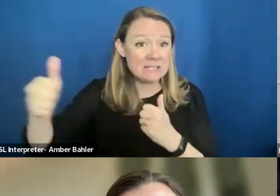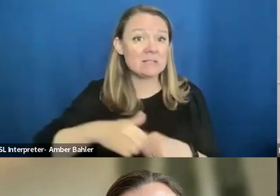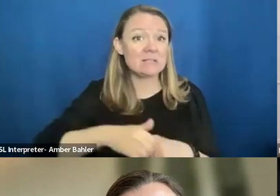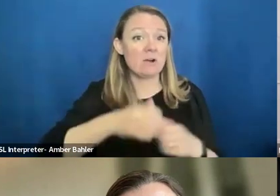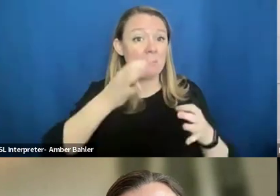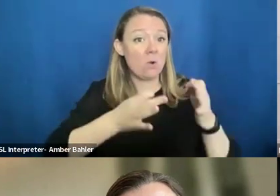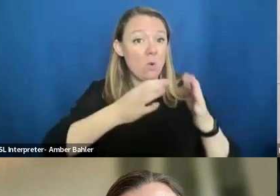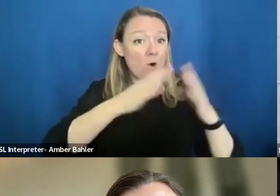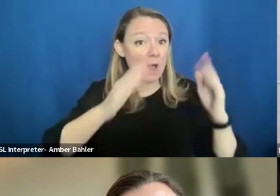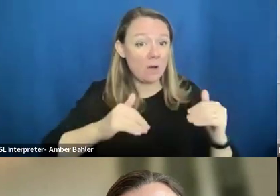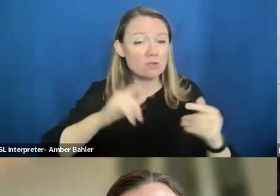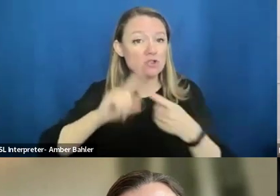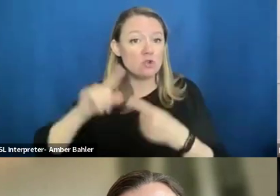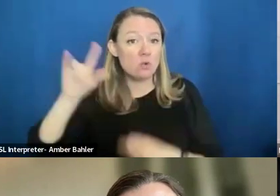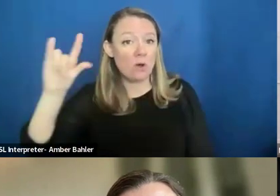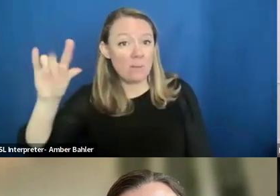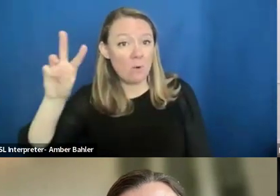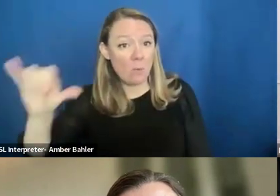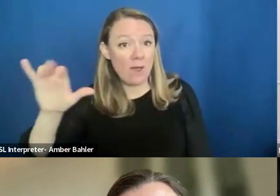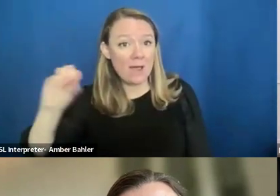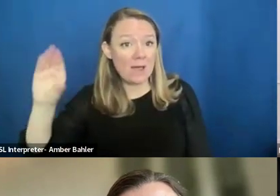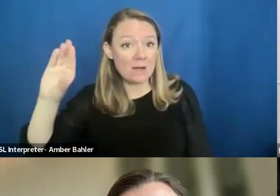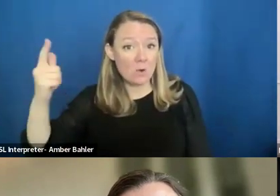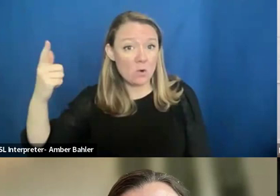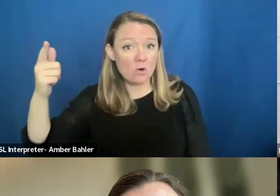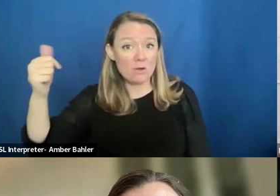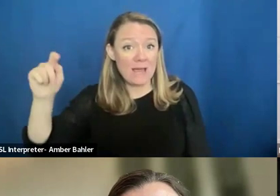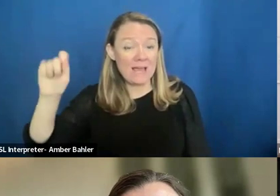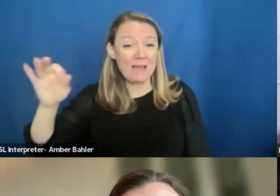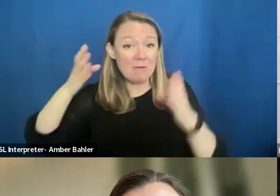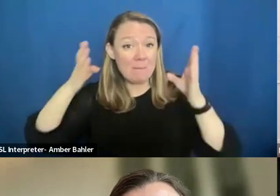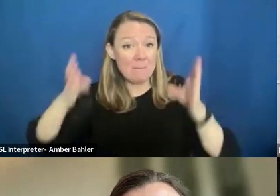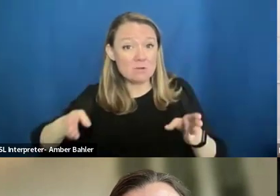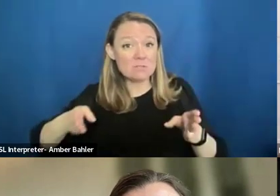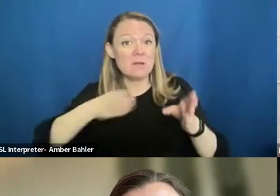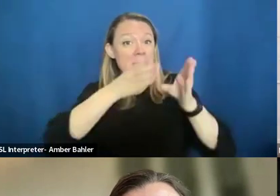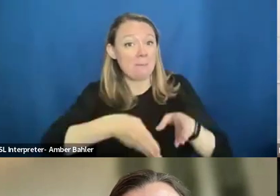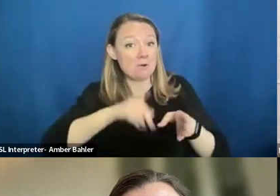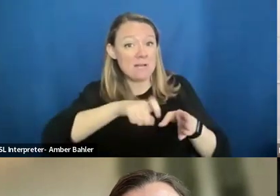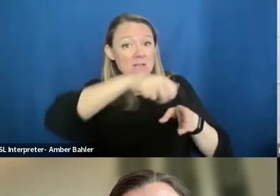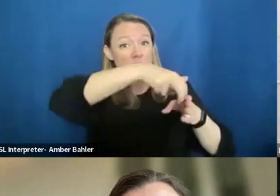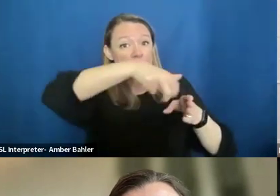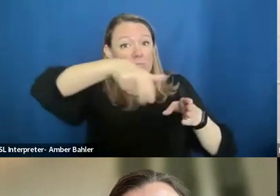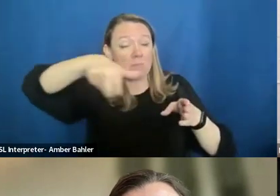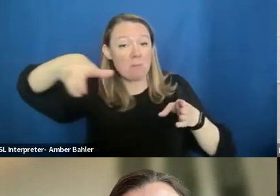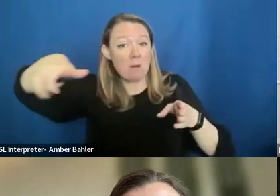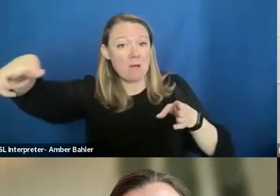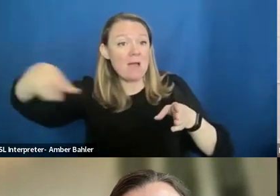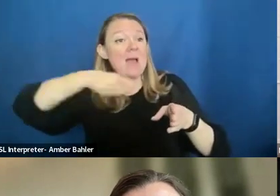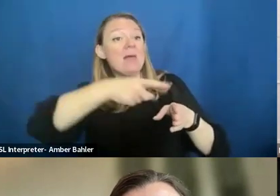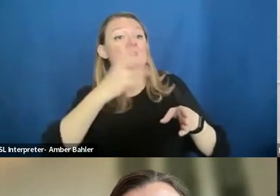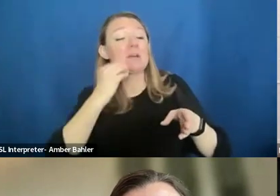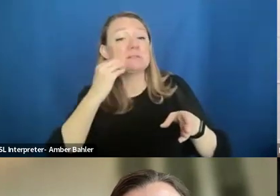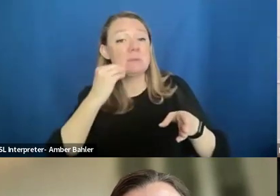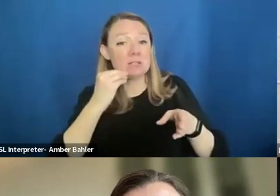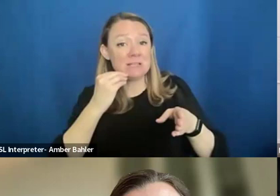Holgate. If a person needs to walk that far, and they're in late stage use, chronic use, they